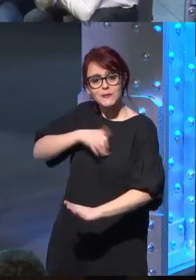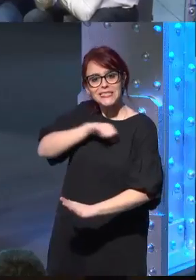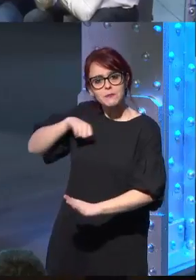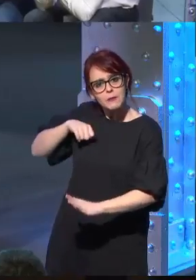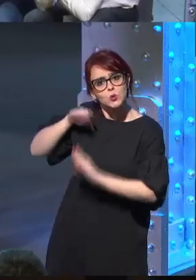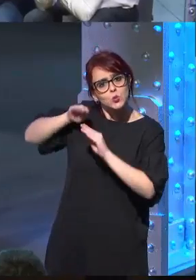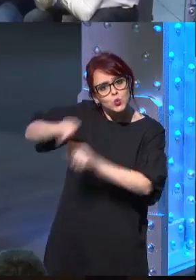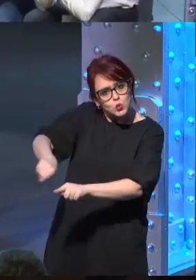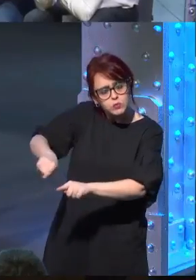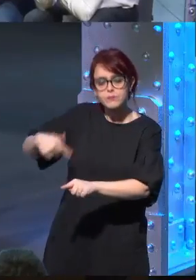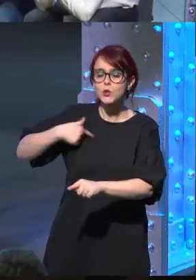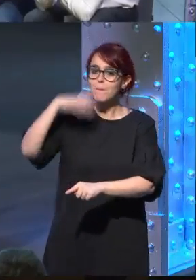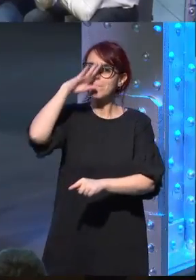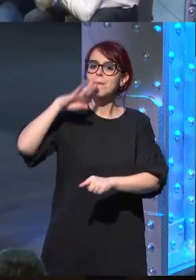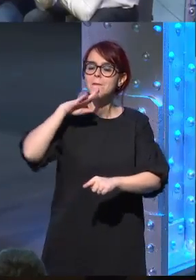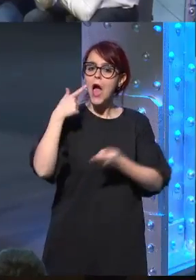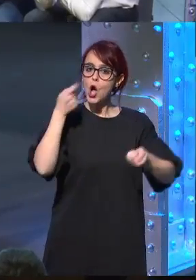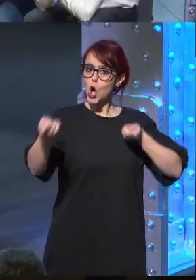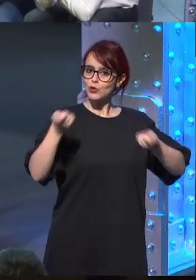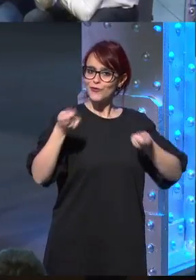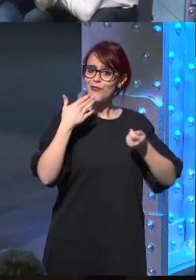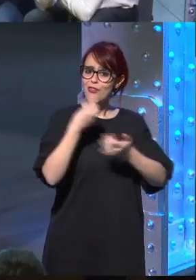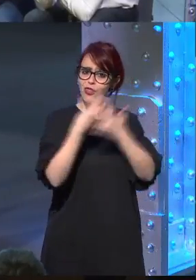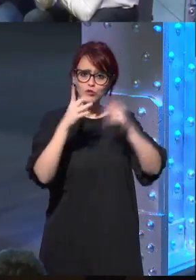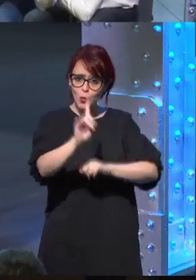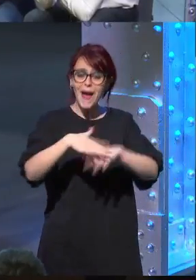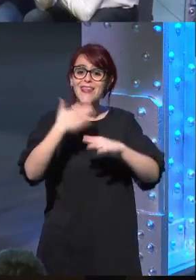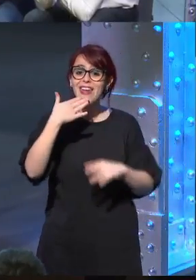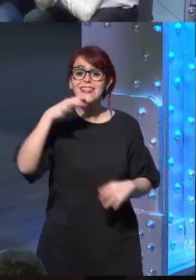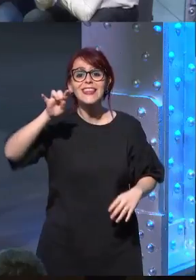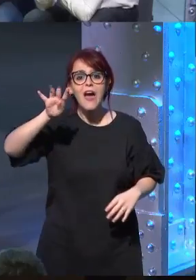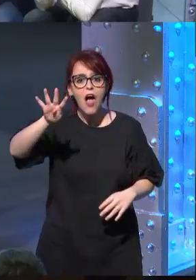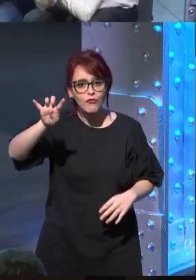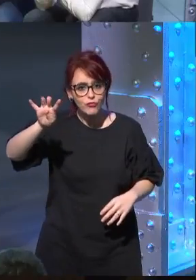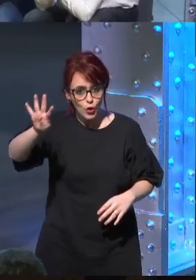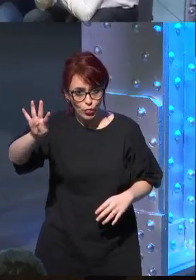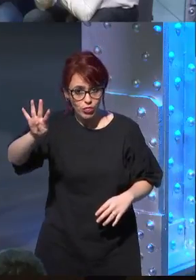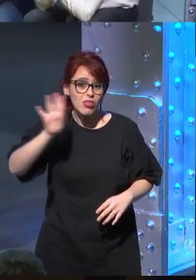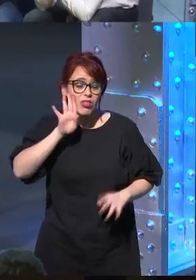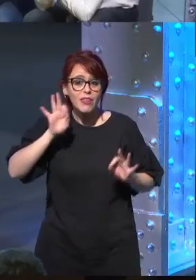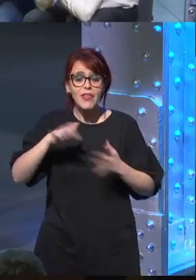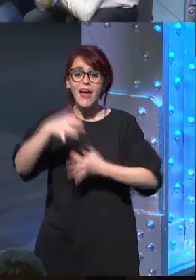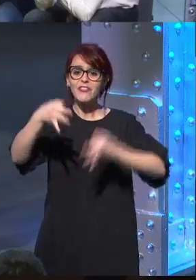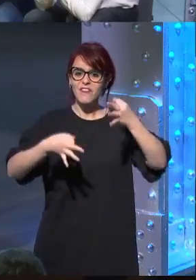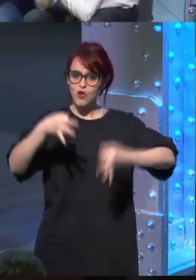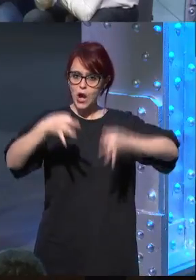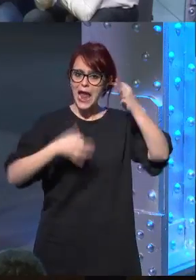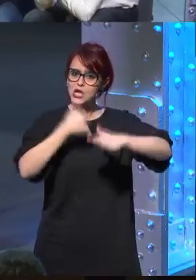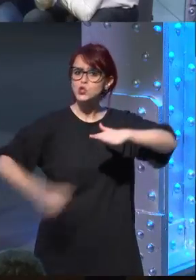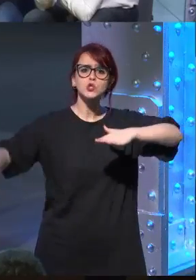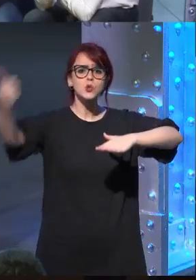that our children's privacy and our children's image is theirs, not ours. We just manage it. And since they are